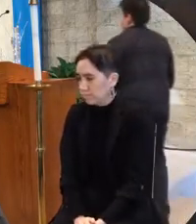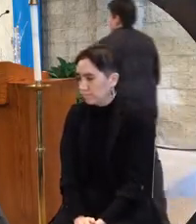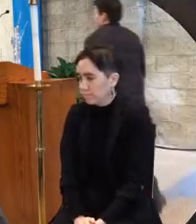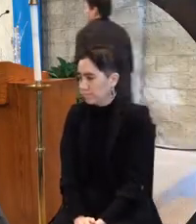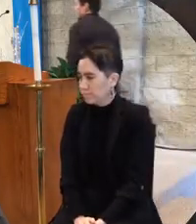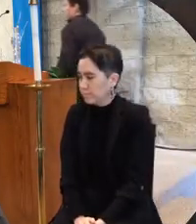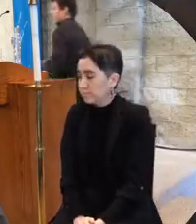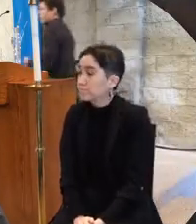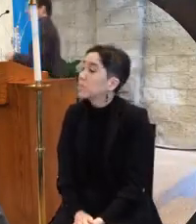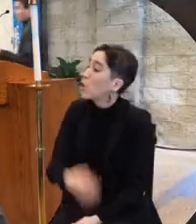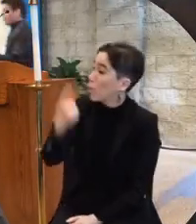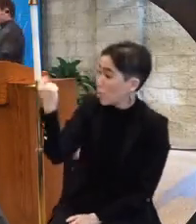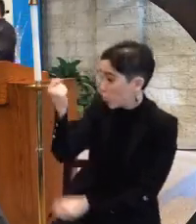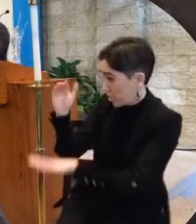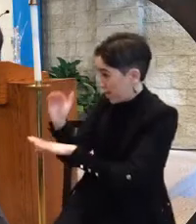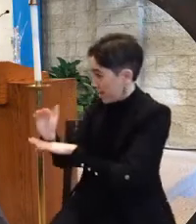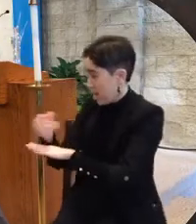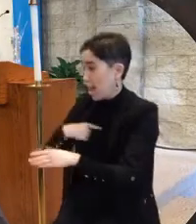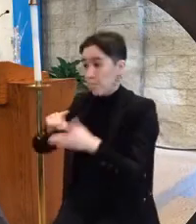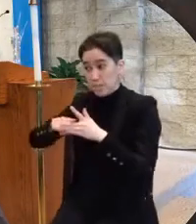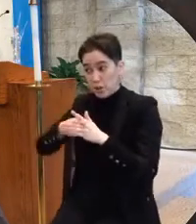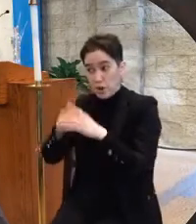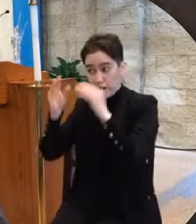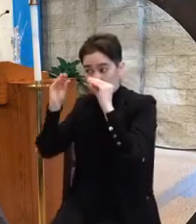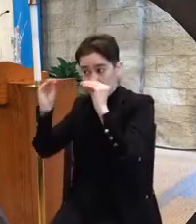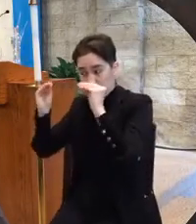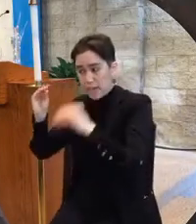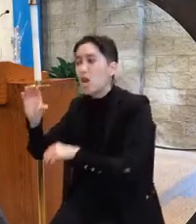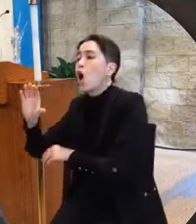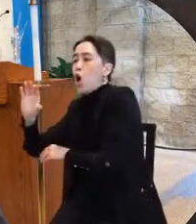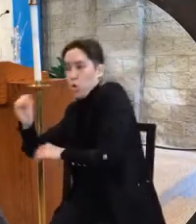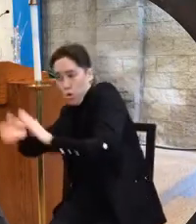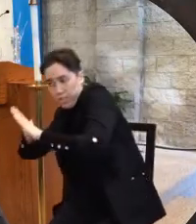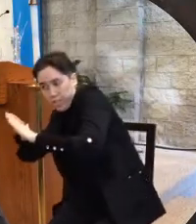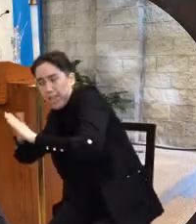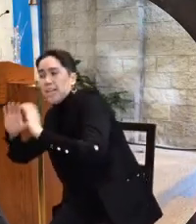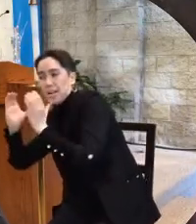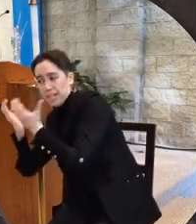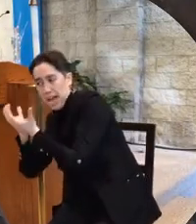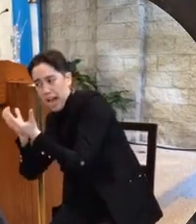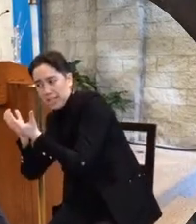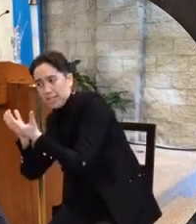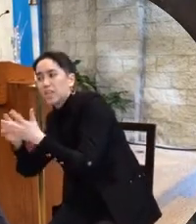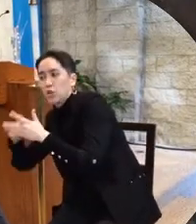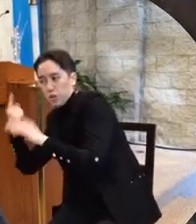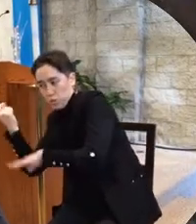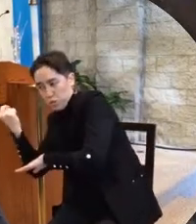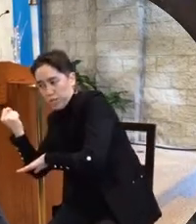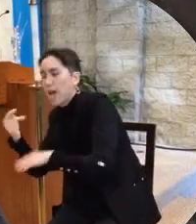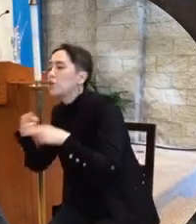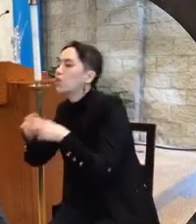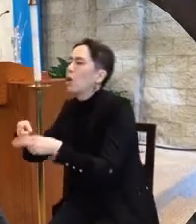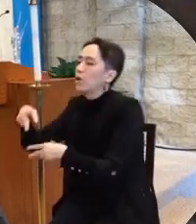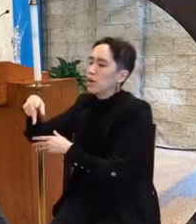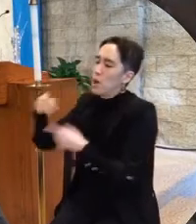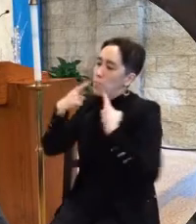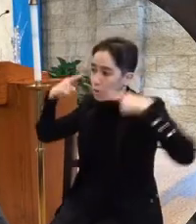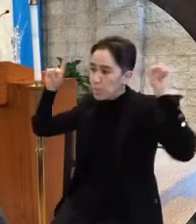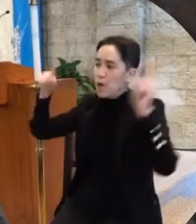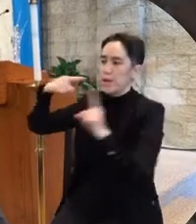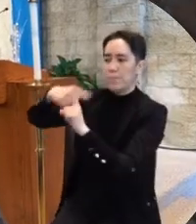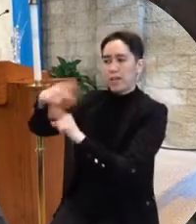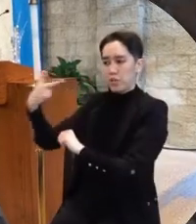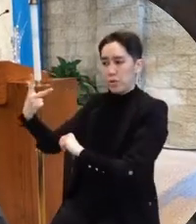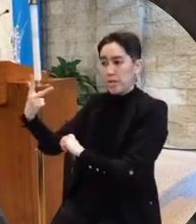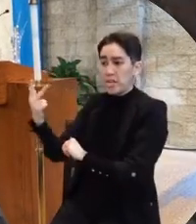This Tuesday night, I begin teaching and co-facilitating a course this Tuesday night called Prosperity Plus 3. Many of you